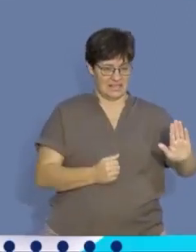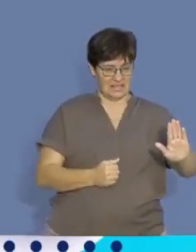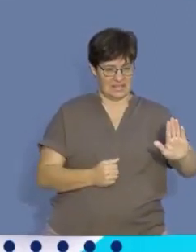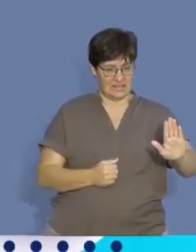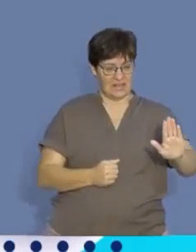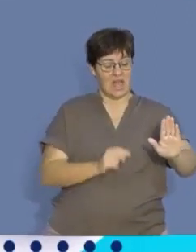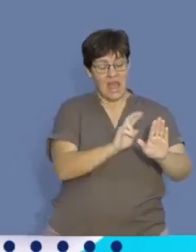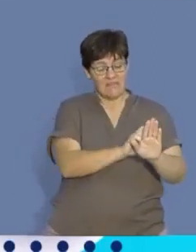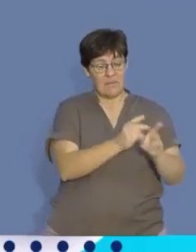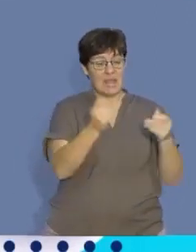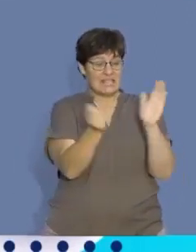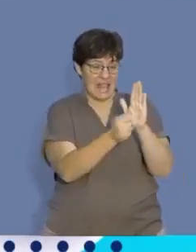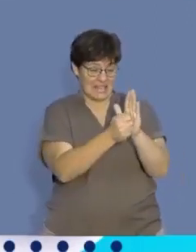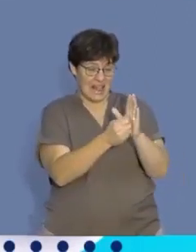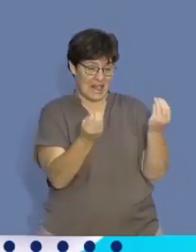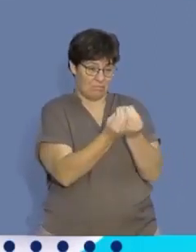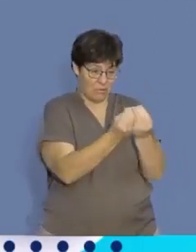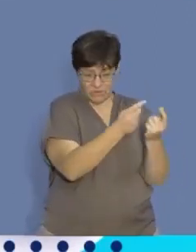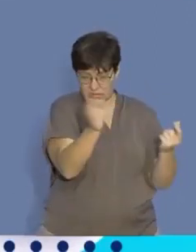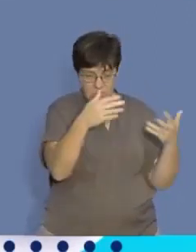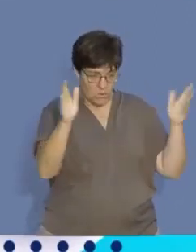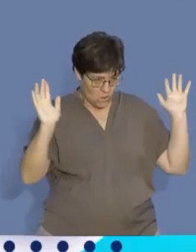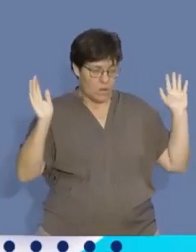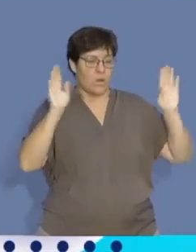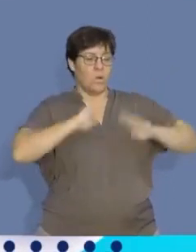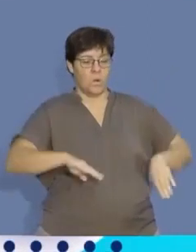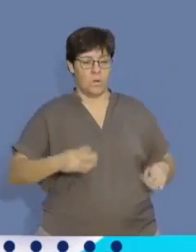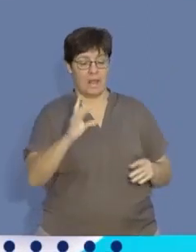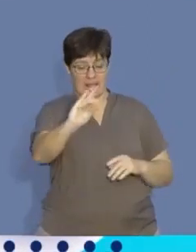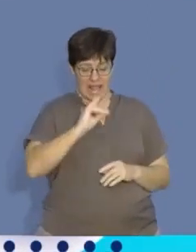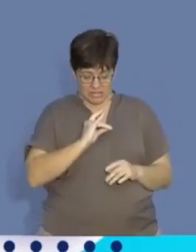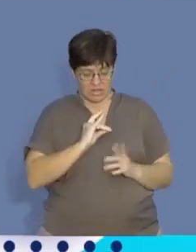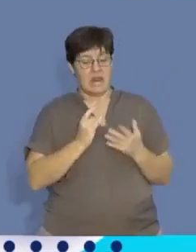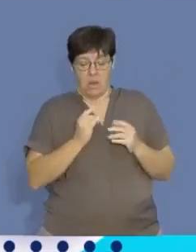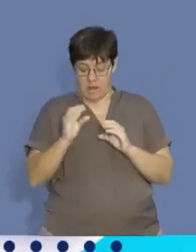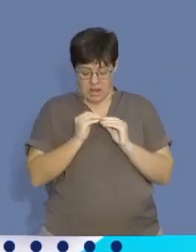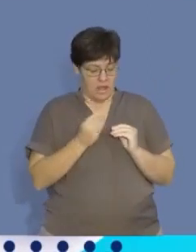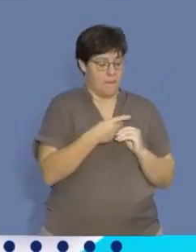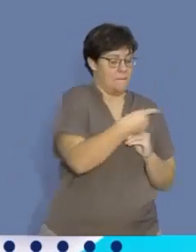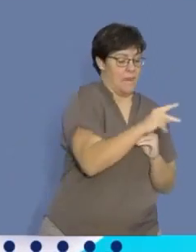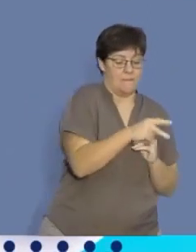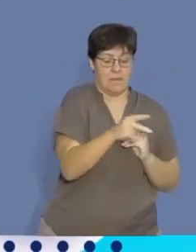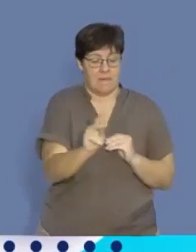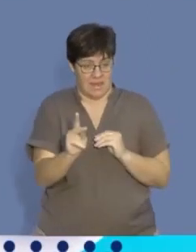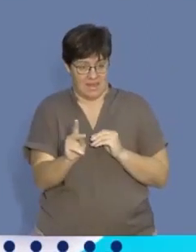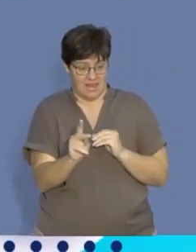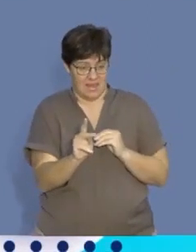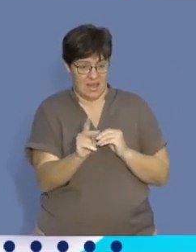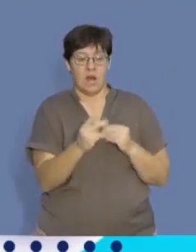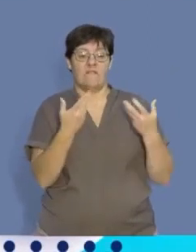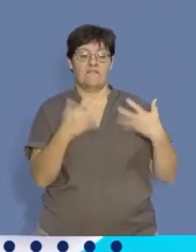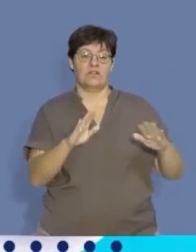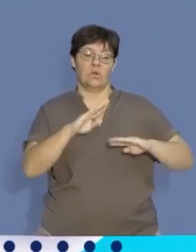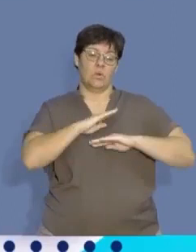assets. So when I convert my short-term assets into cash, am I able to pay off my